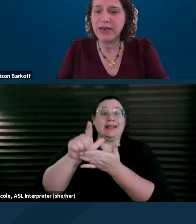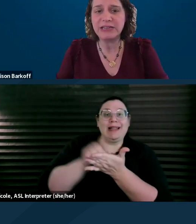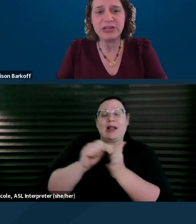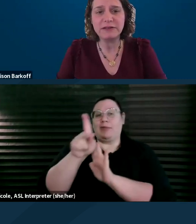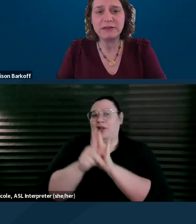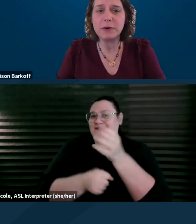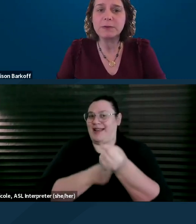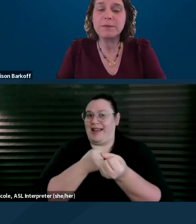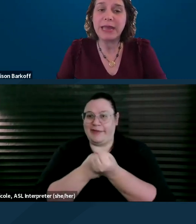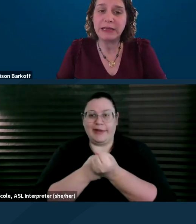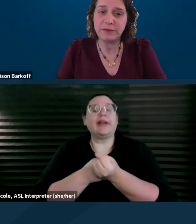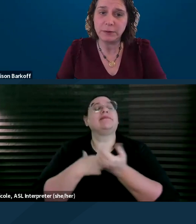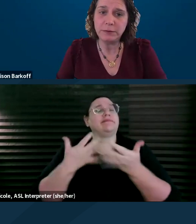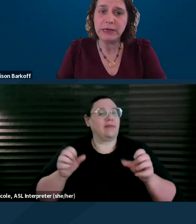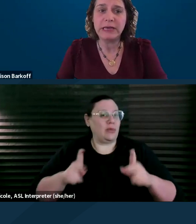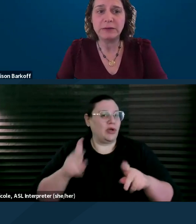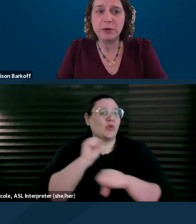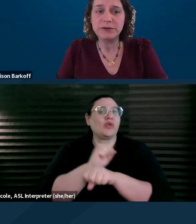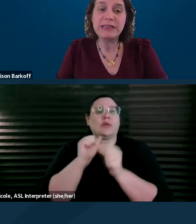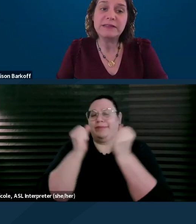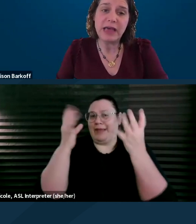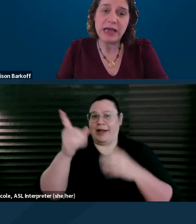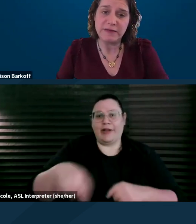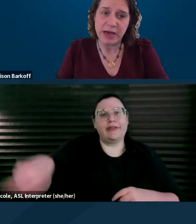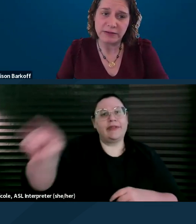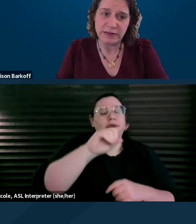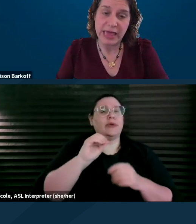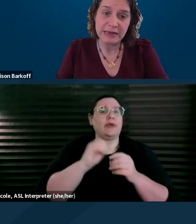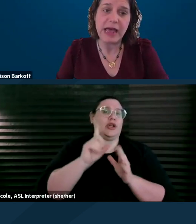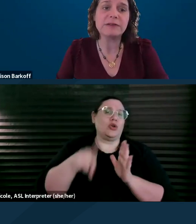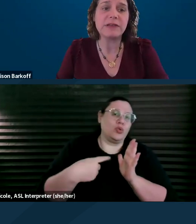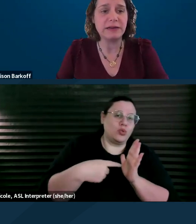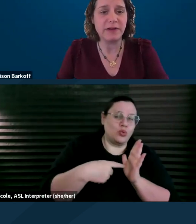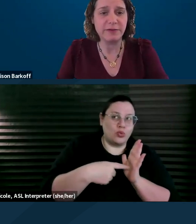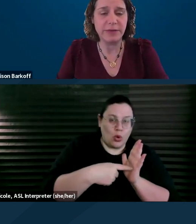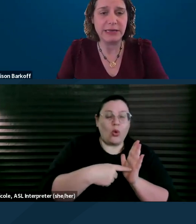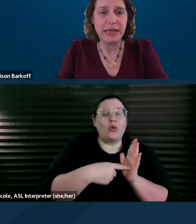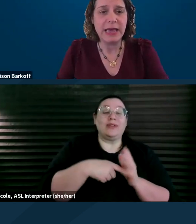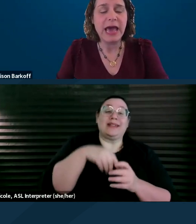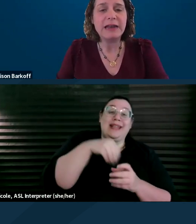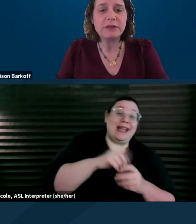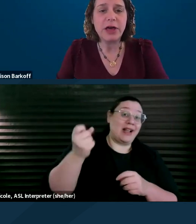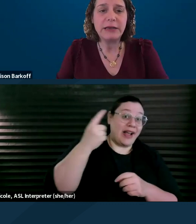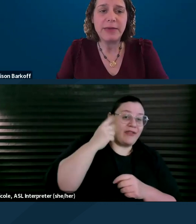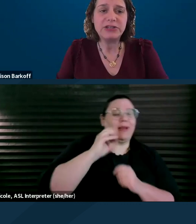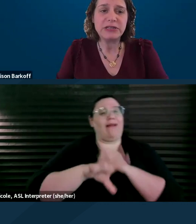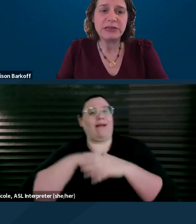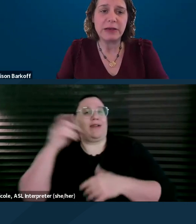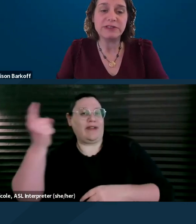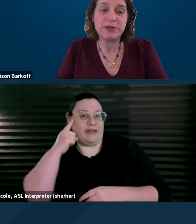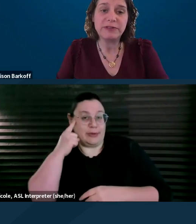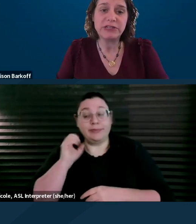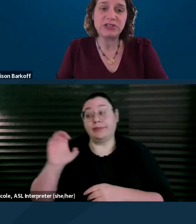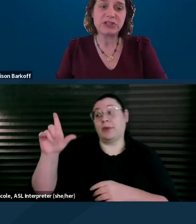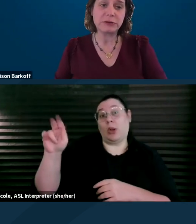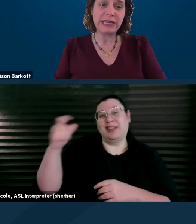advocate, and I've had a chance to work with many of you in roles inside of and outside of government. And as Claudia mentioned,